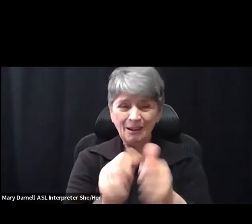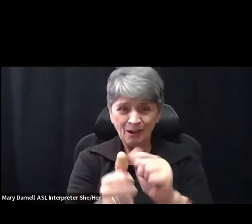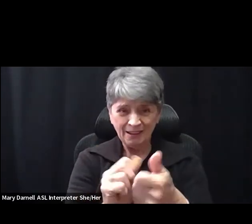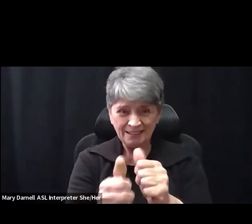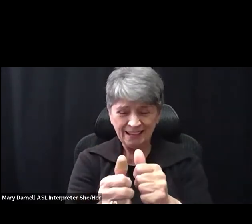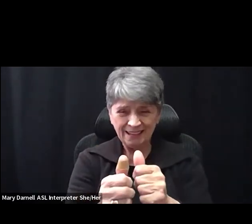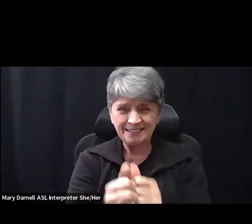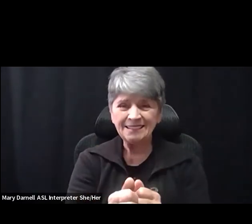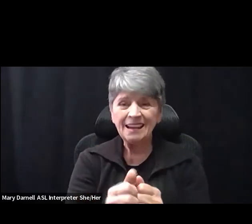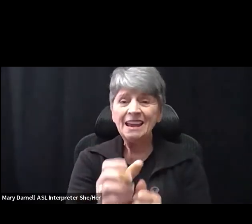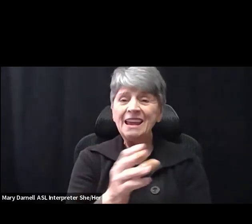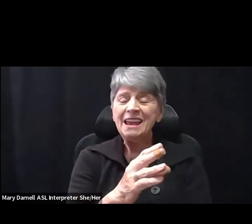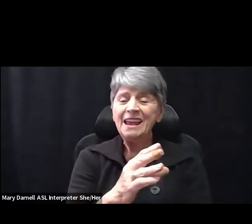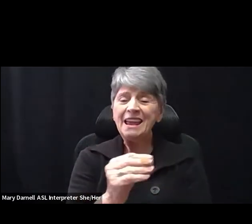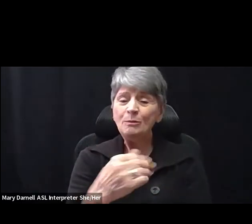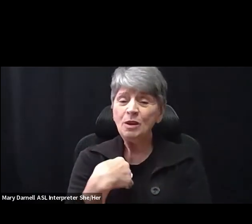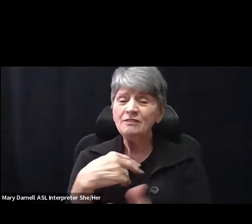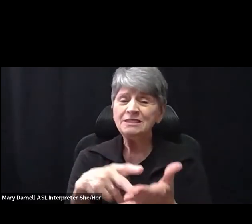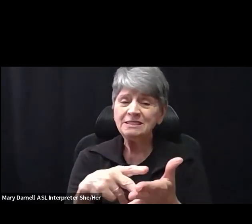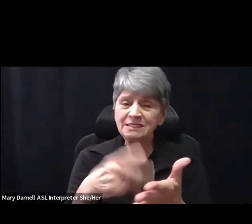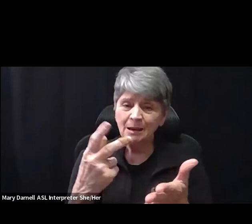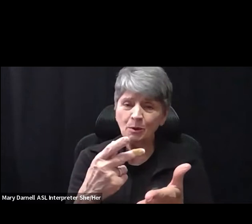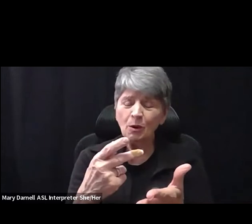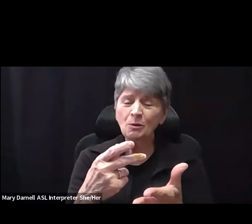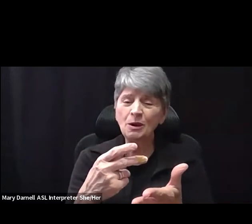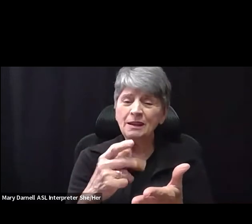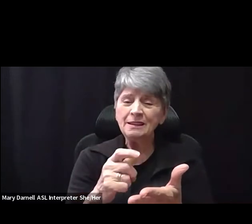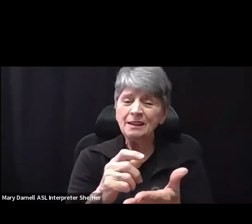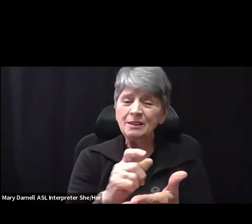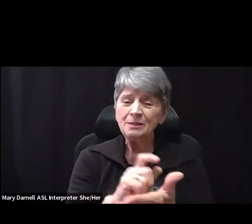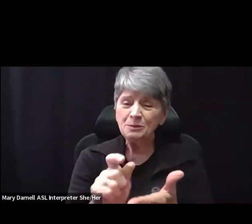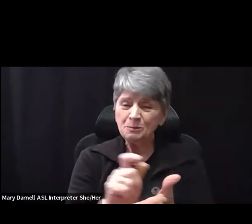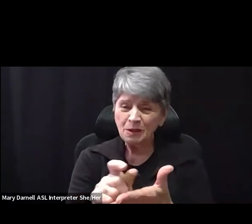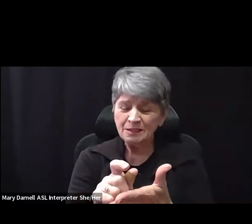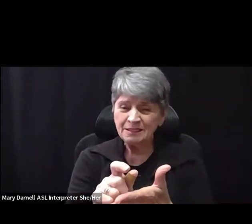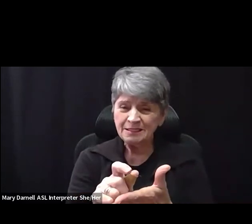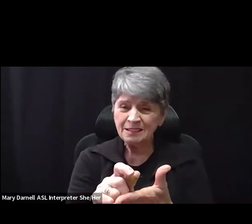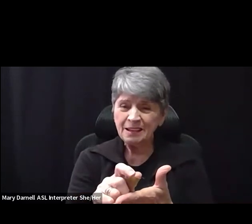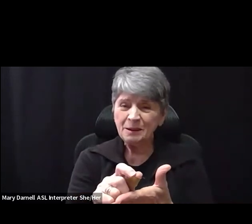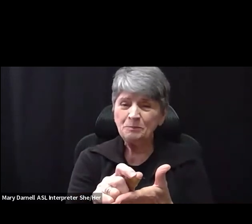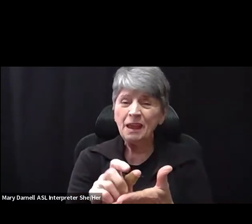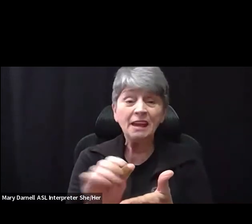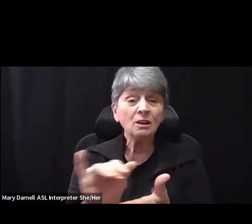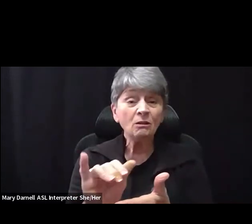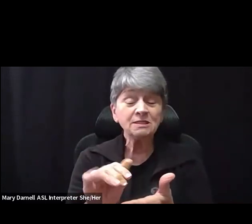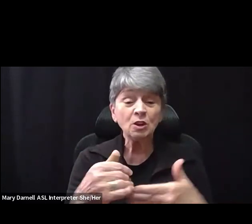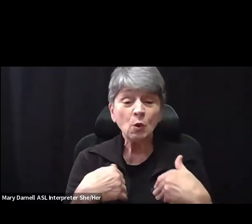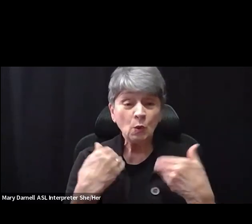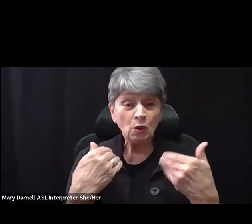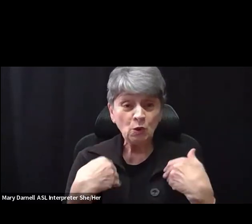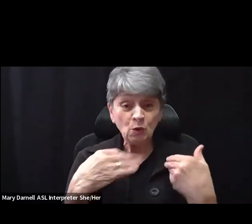now from teenagers, but we're also taking applications for our third class of youth organizing fellows. Those are